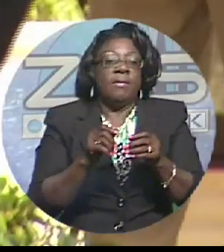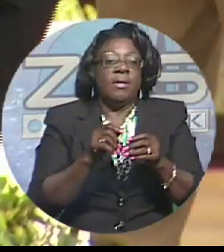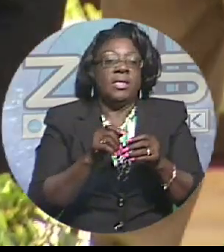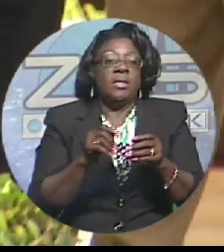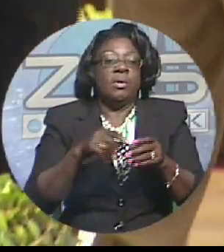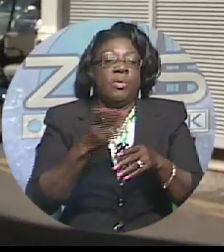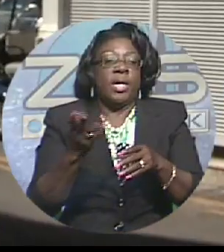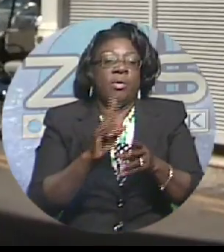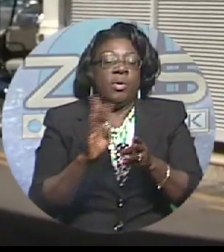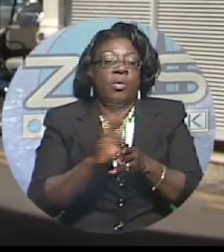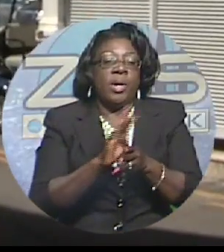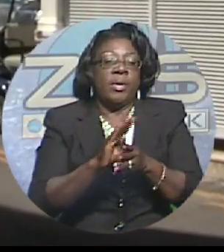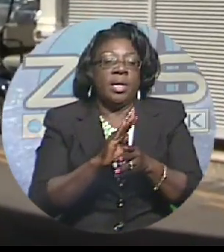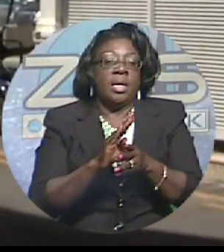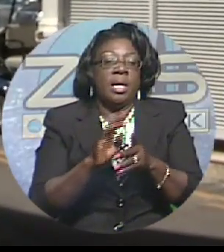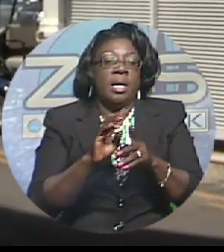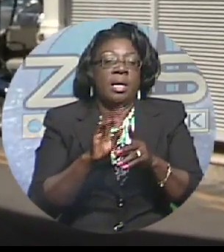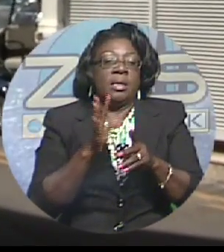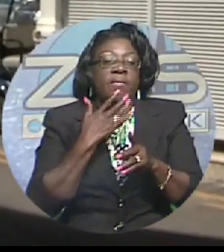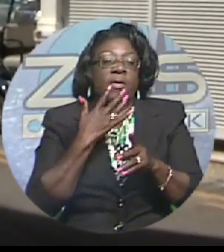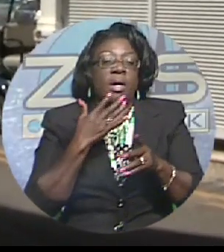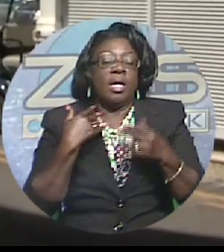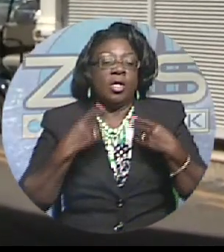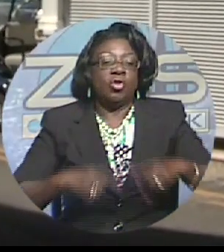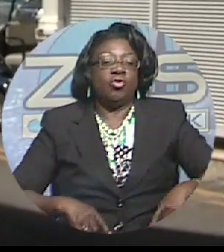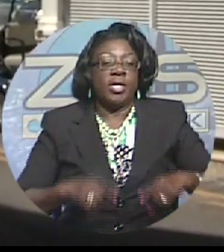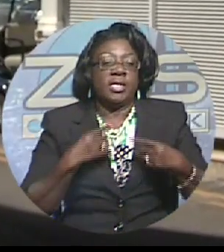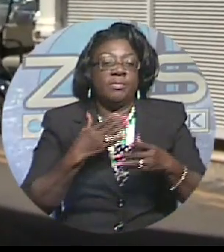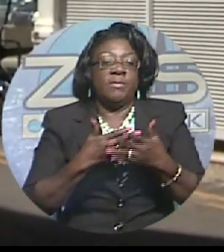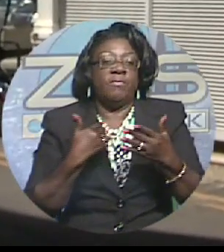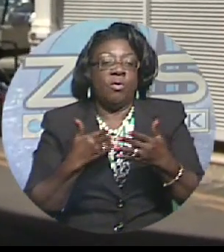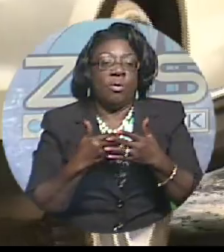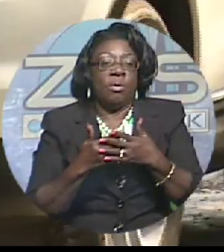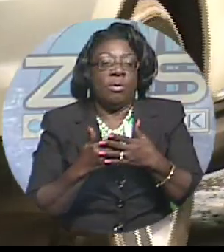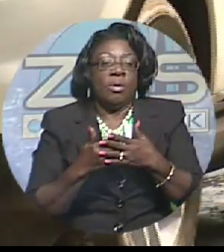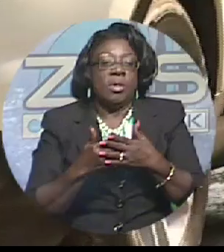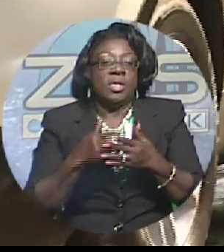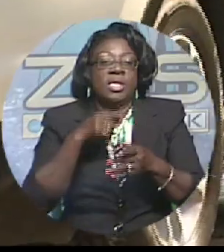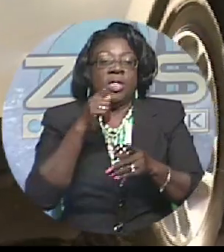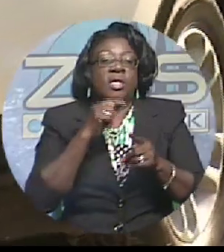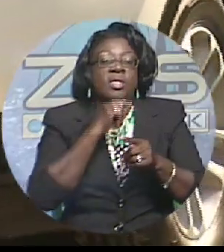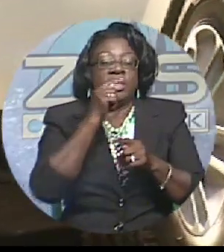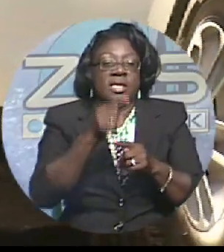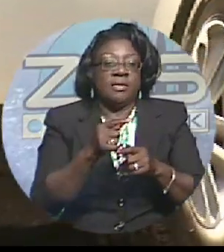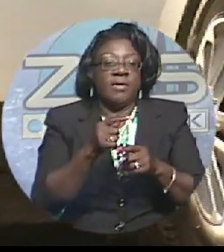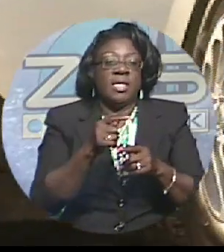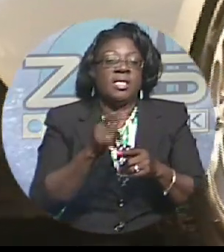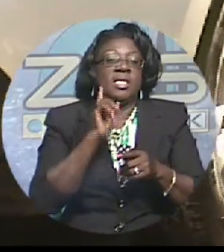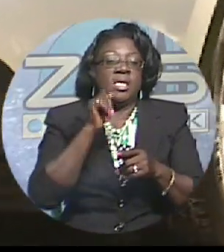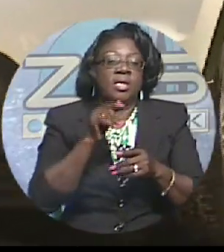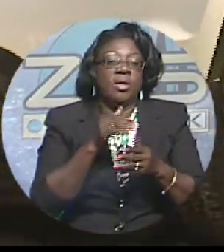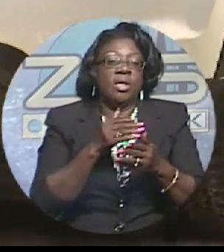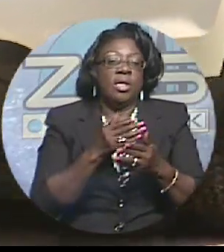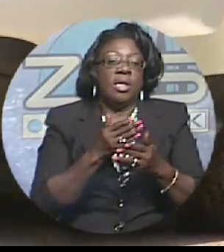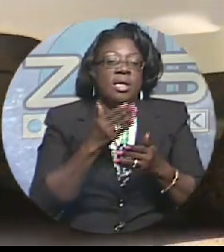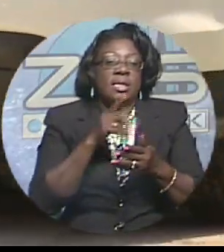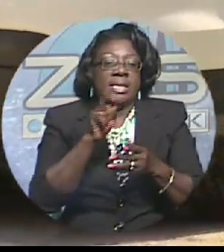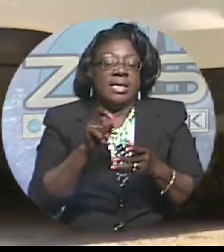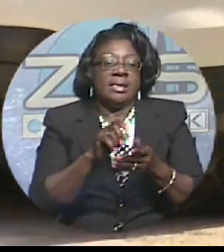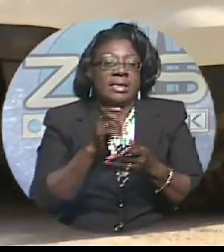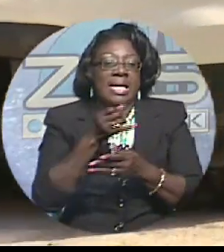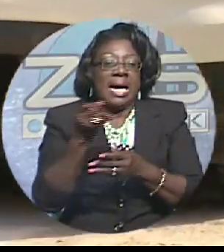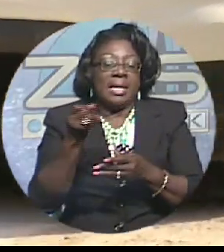dress before, and she admitted that the first time she saw it was in court. She also testified that she had not dealt with the items and